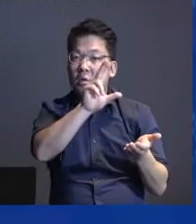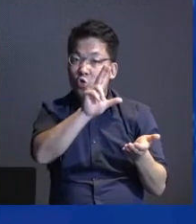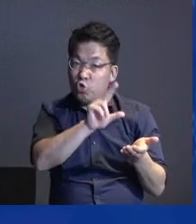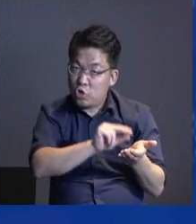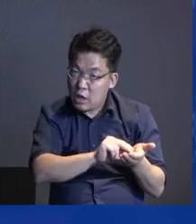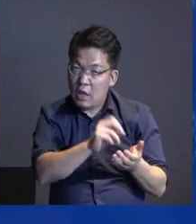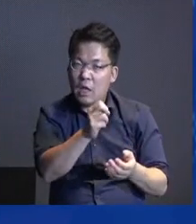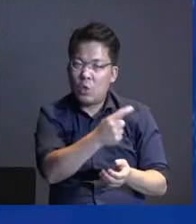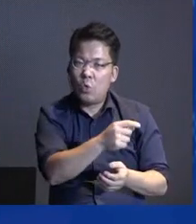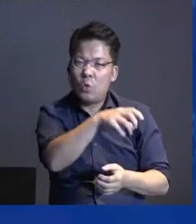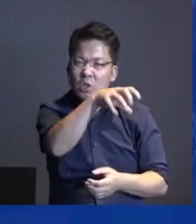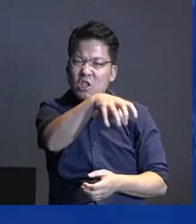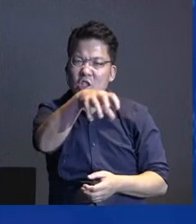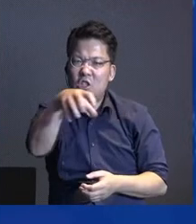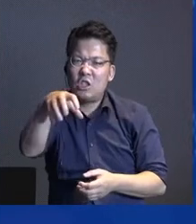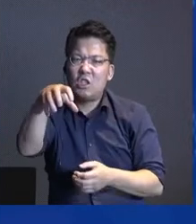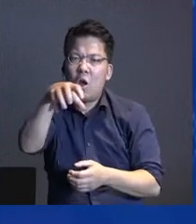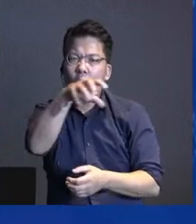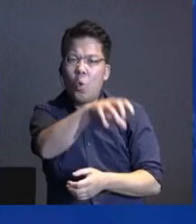interests.